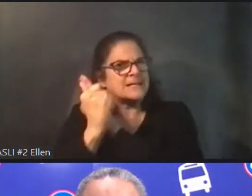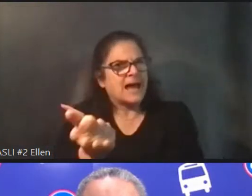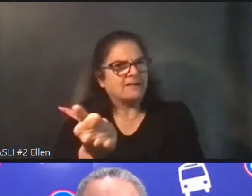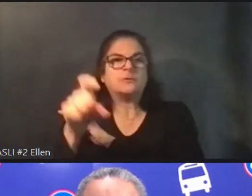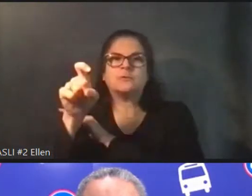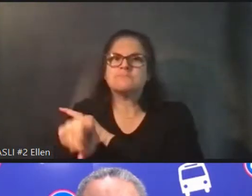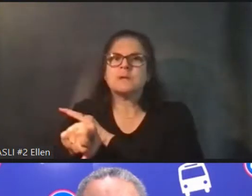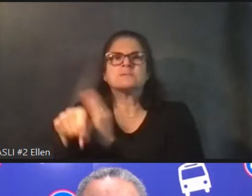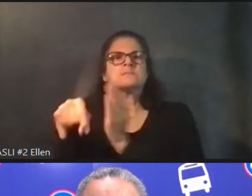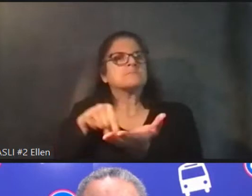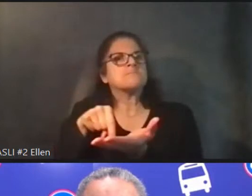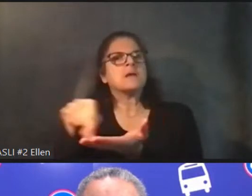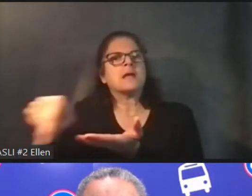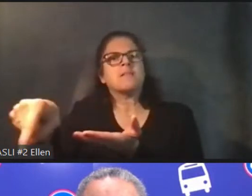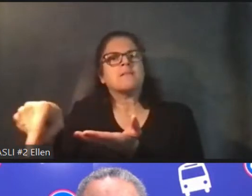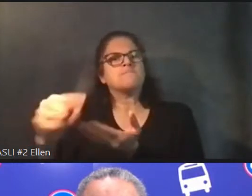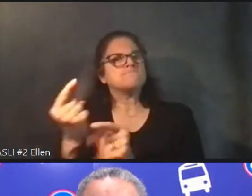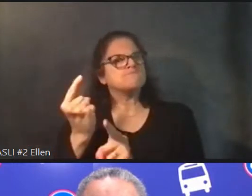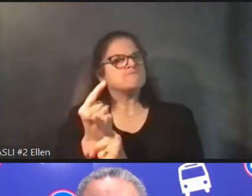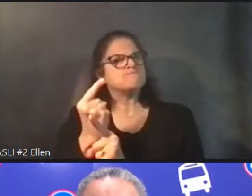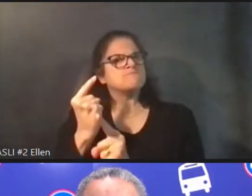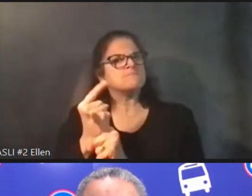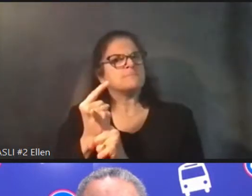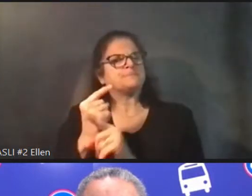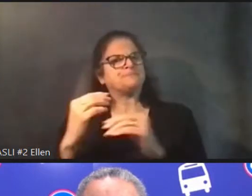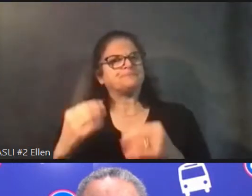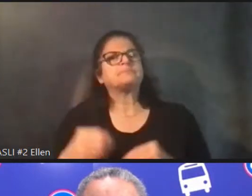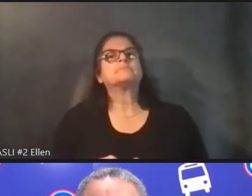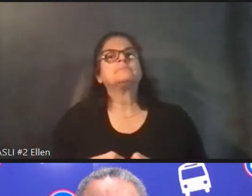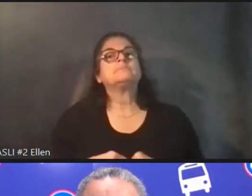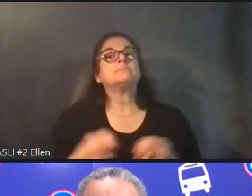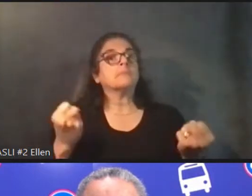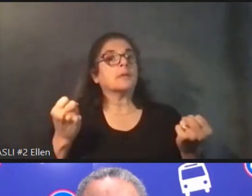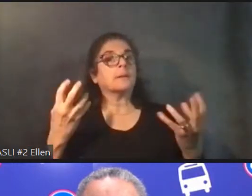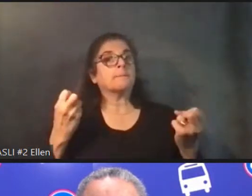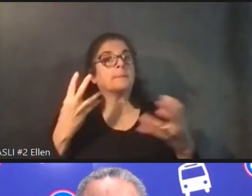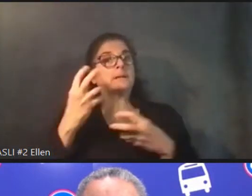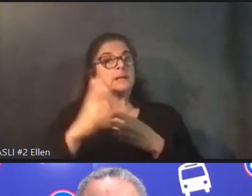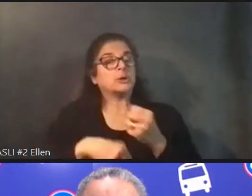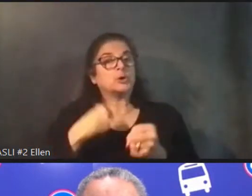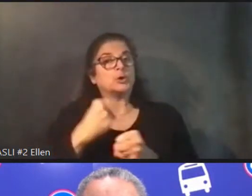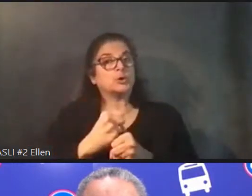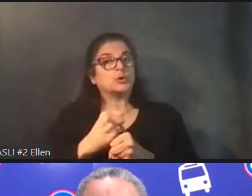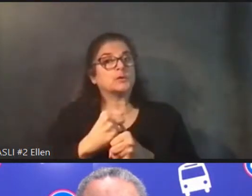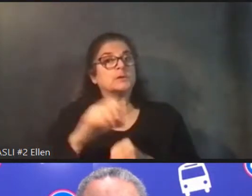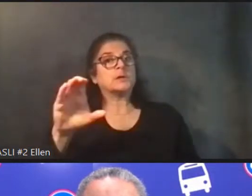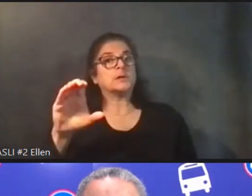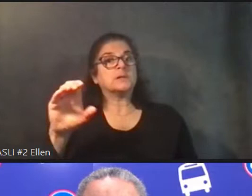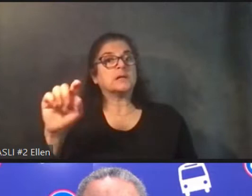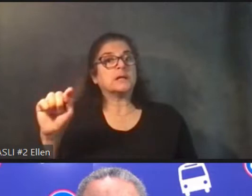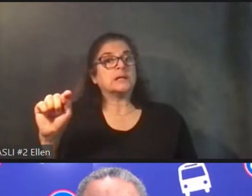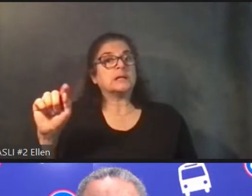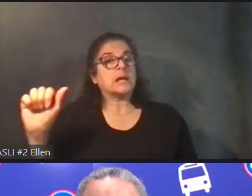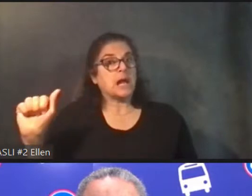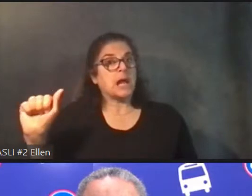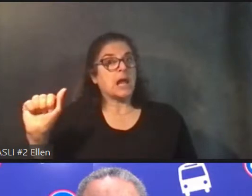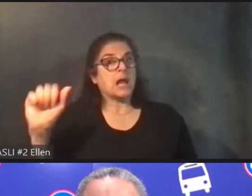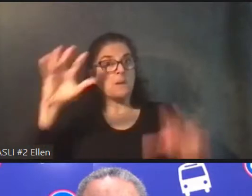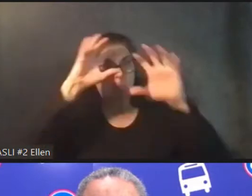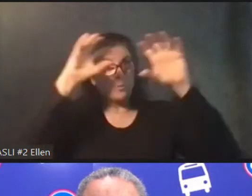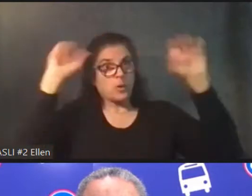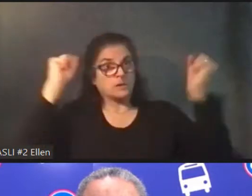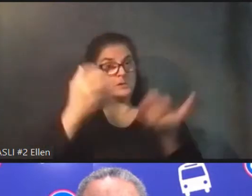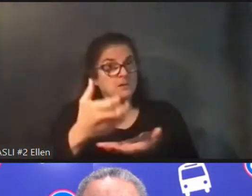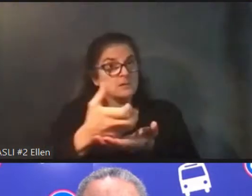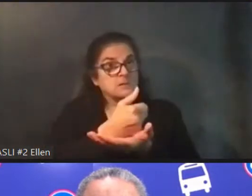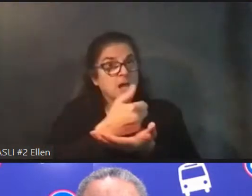For many, many years, the CTA president's salary has remained far below that of executives at